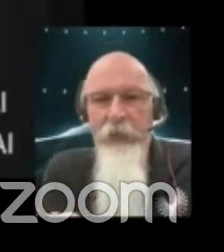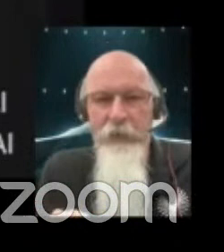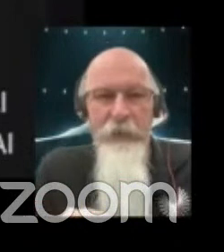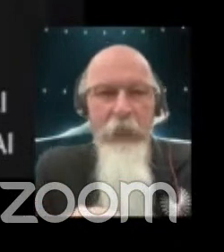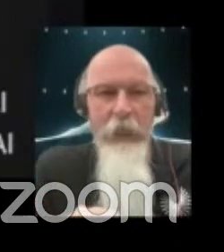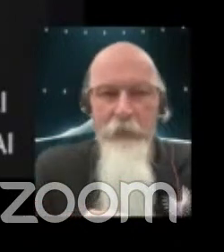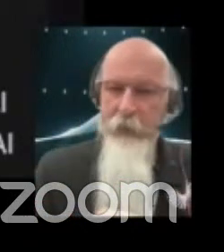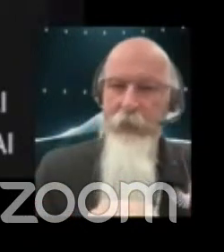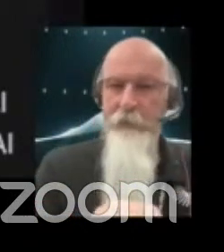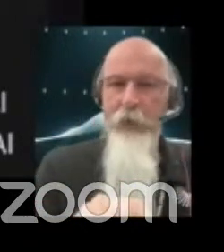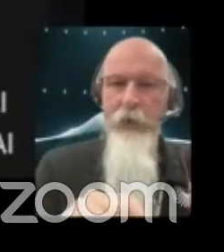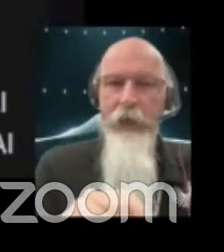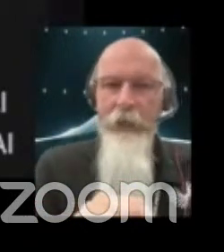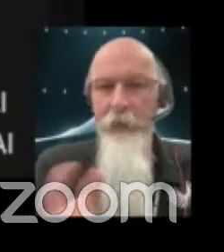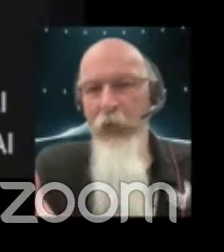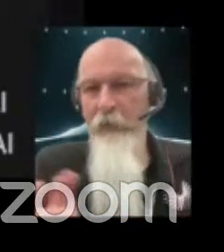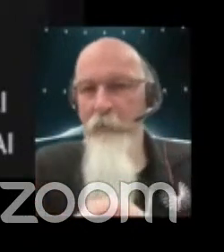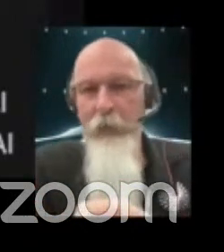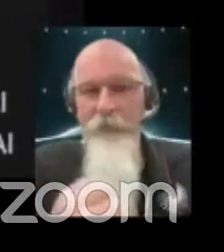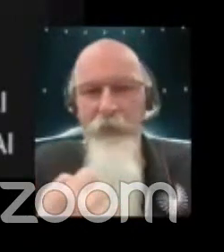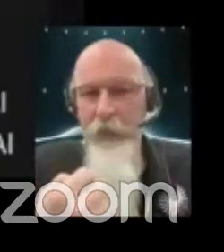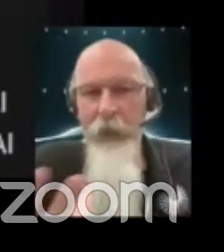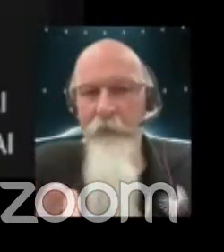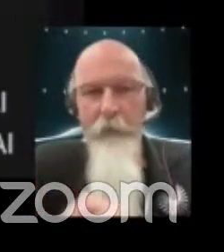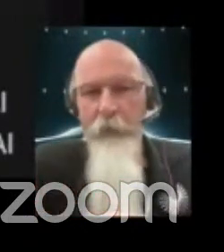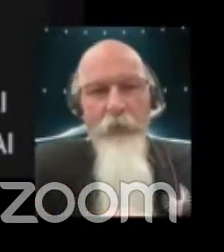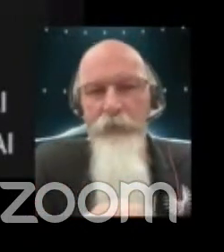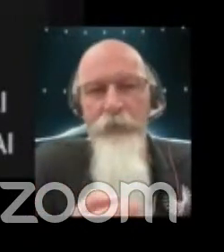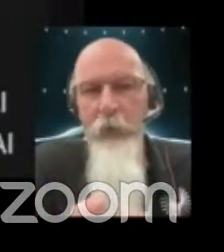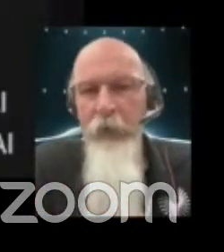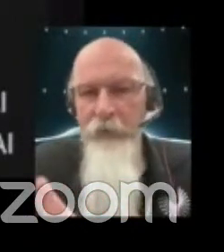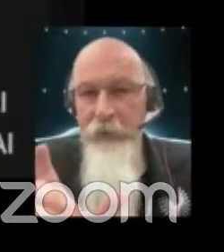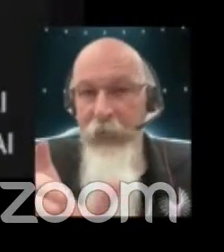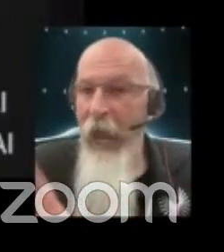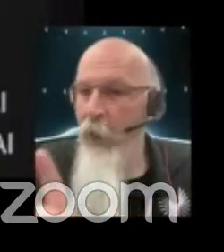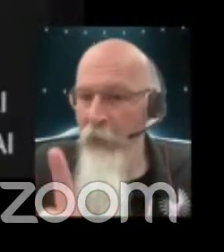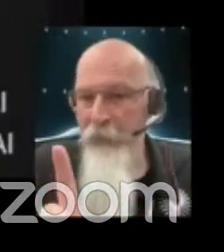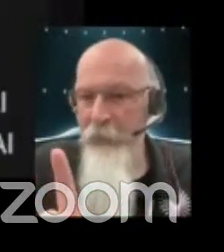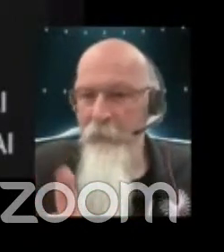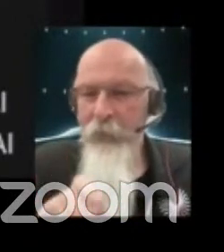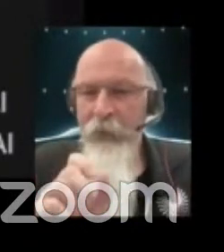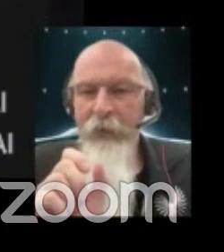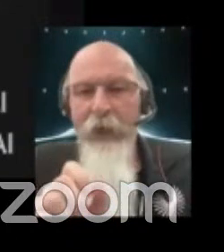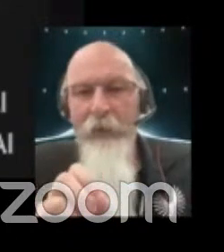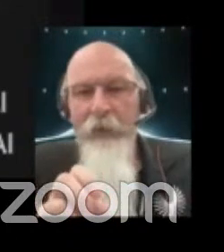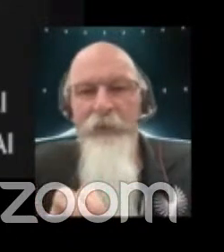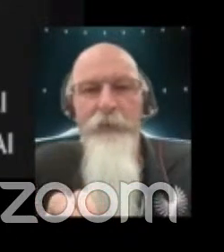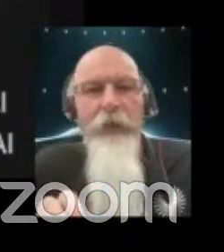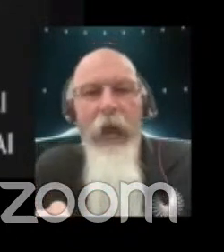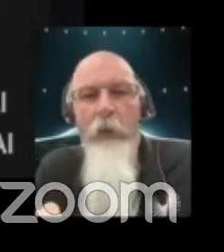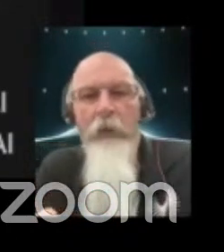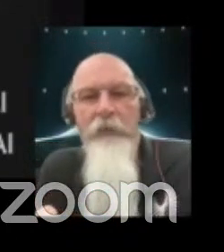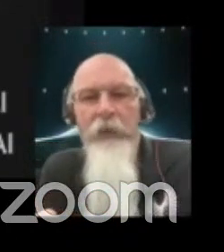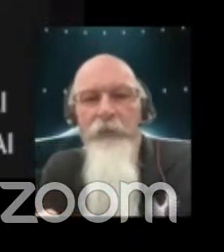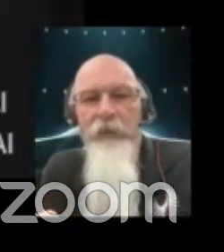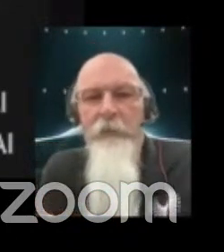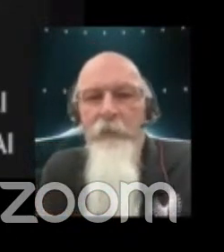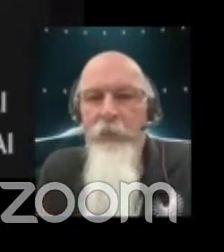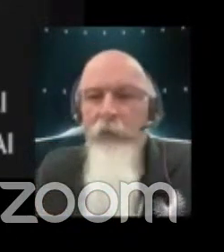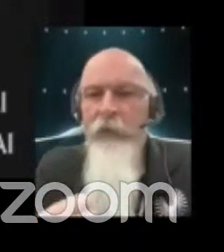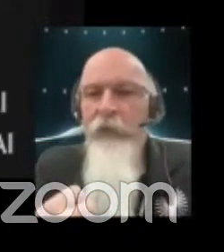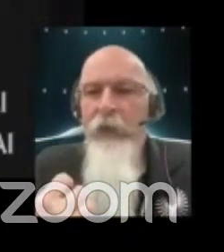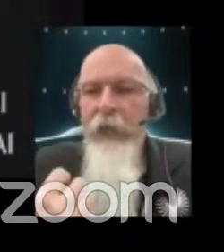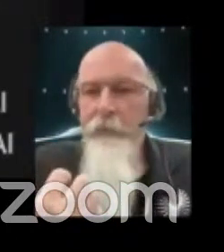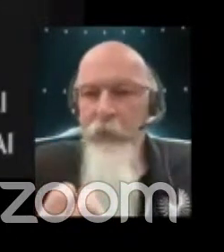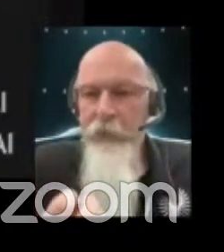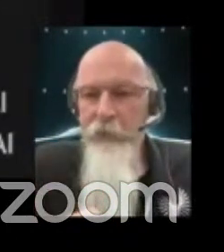I ask it it's disclaimers like as a model I don't have beliefs I don't have imperations or biases however and this is where the however comes